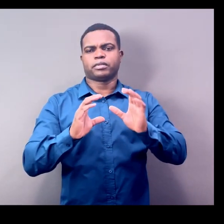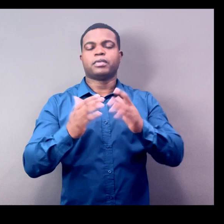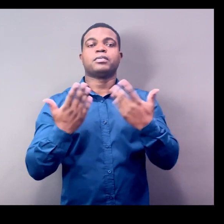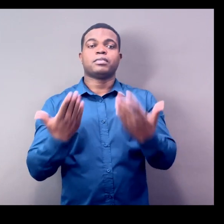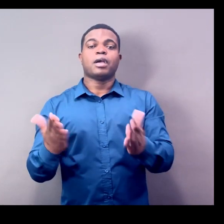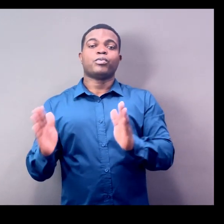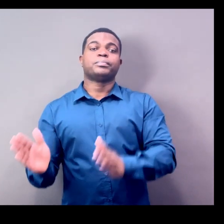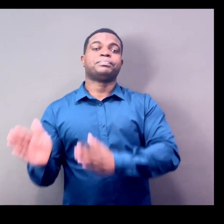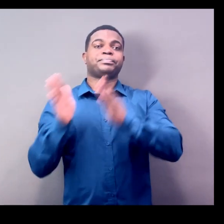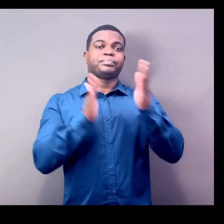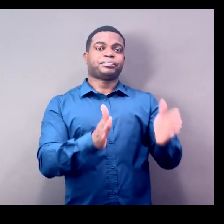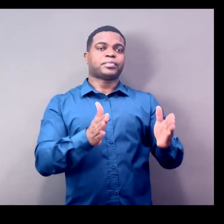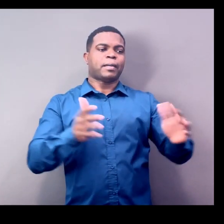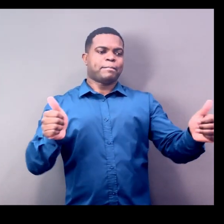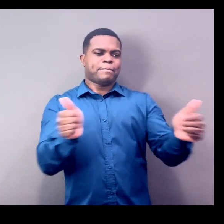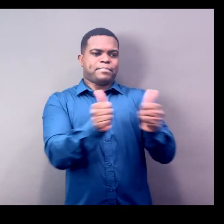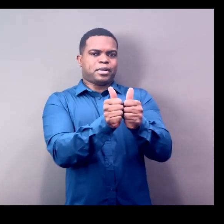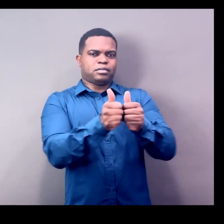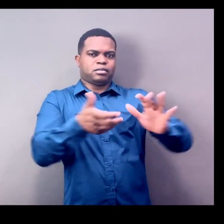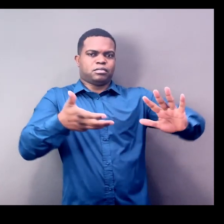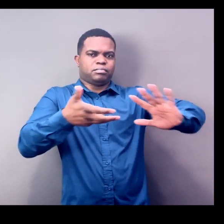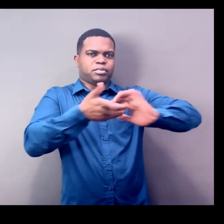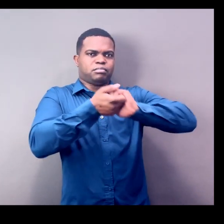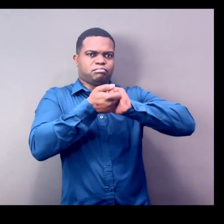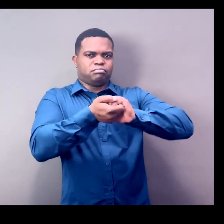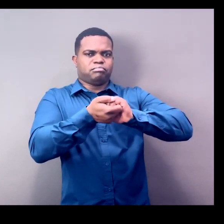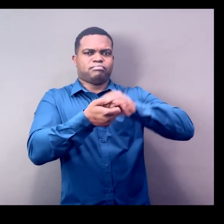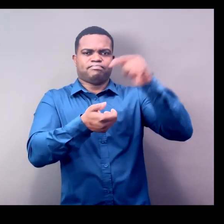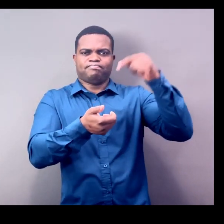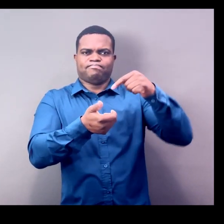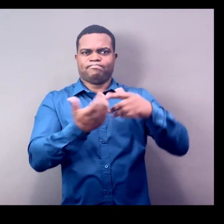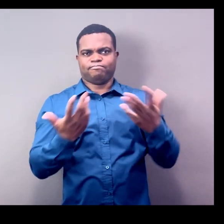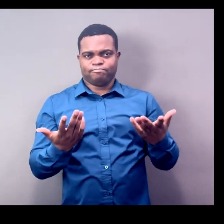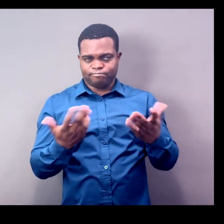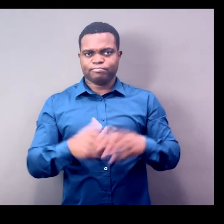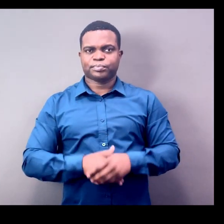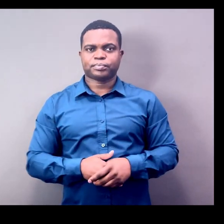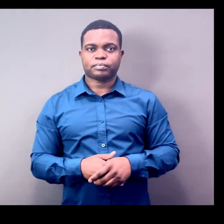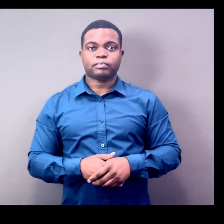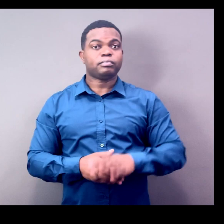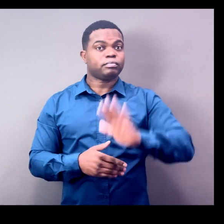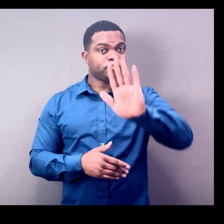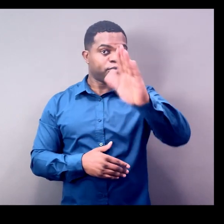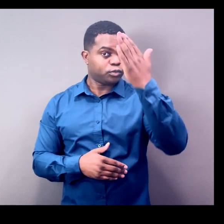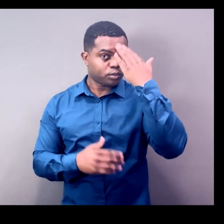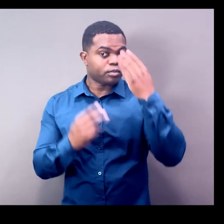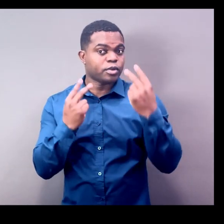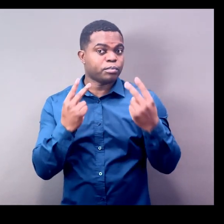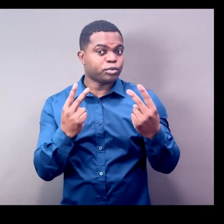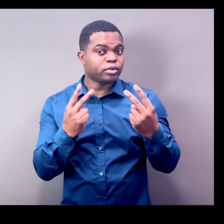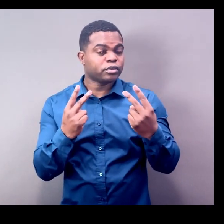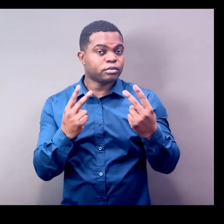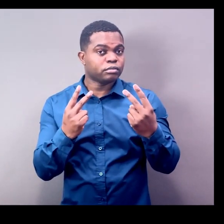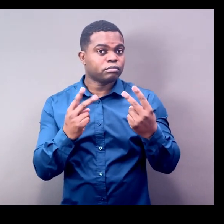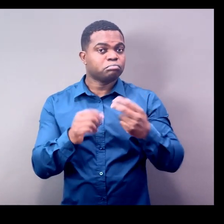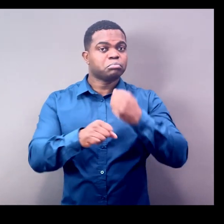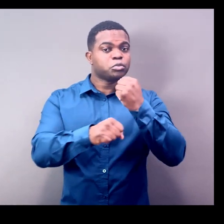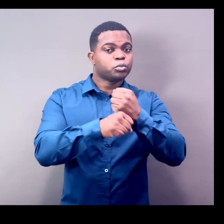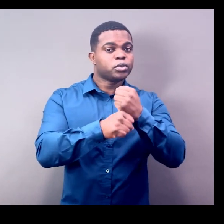about collaborative partnerships and alliances. It is quite important to work